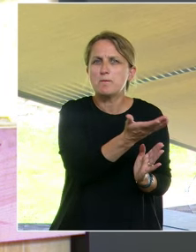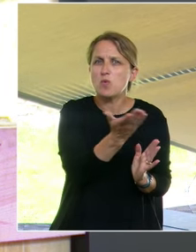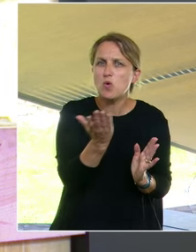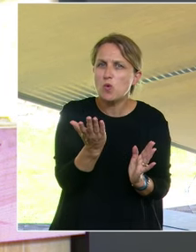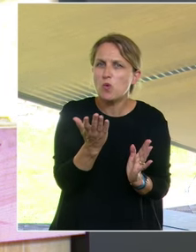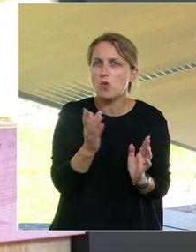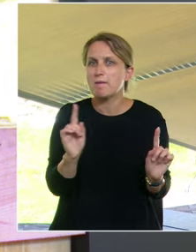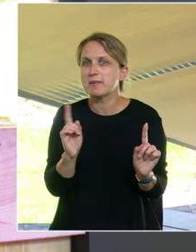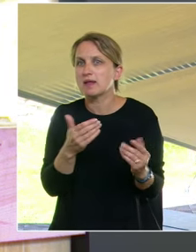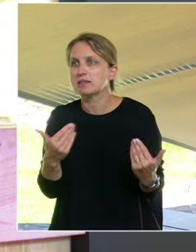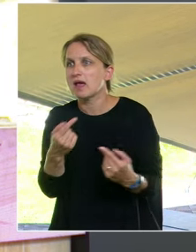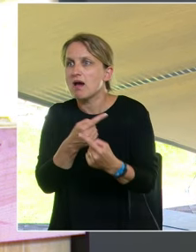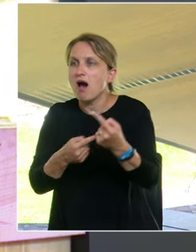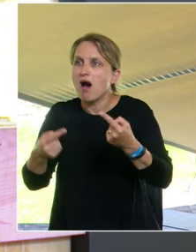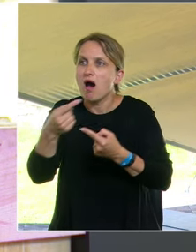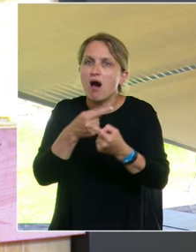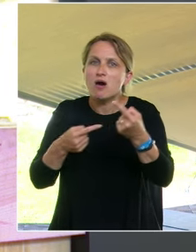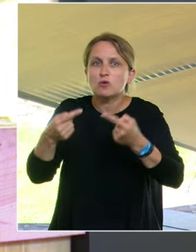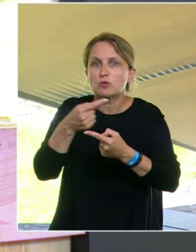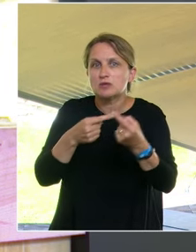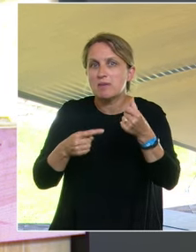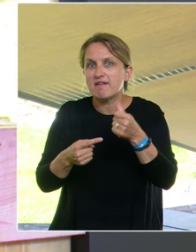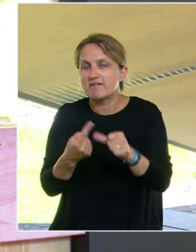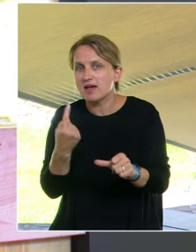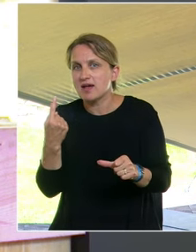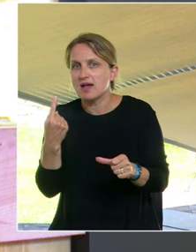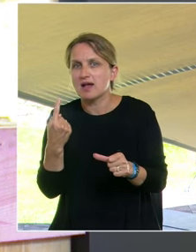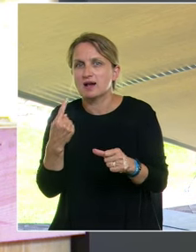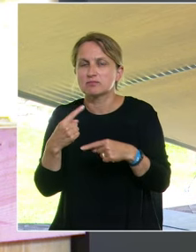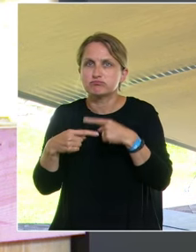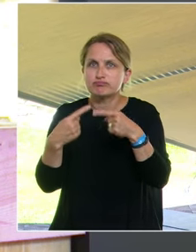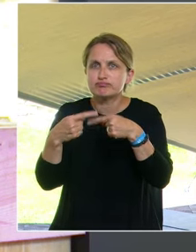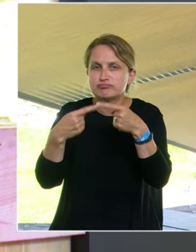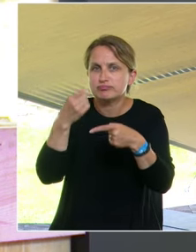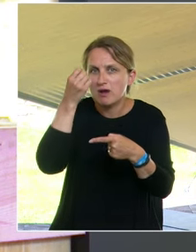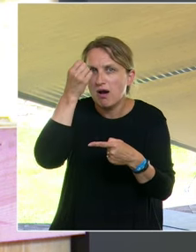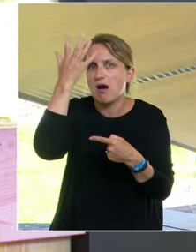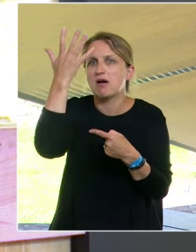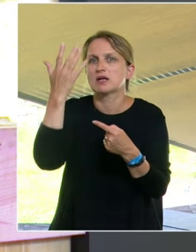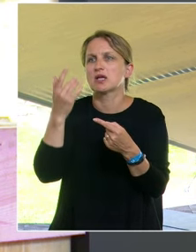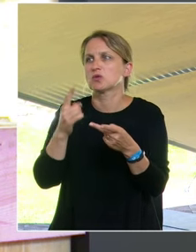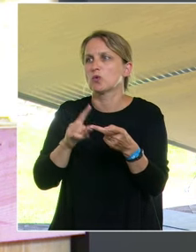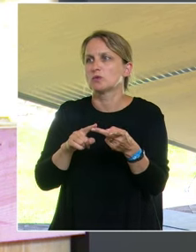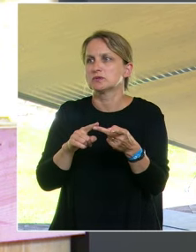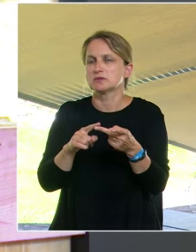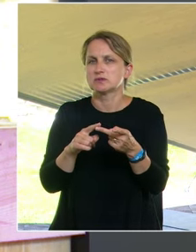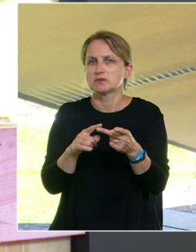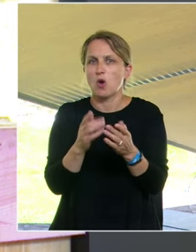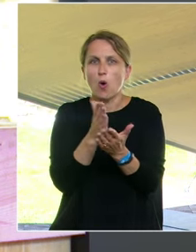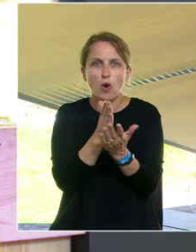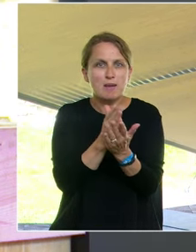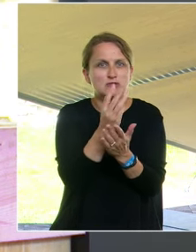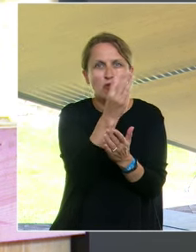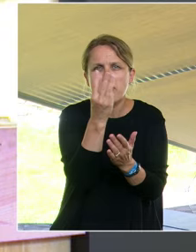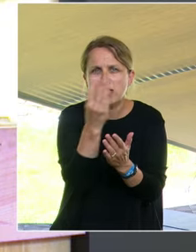we're going to discuss today is the continuing datafication process and the what to do with the platforms. And I guess in